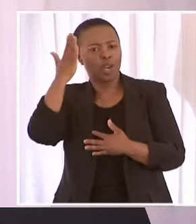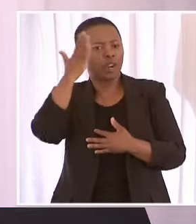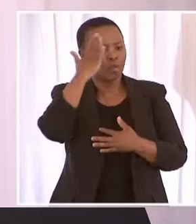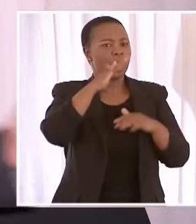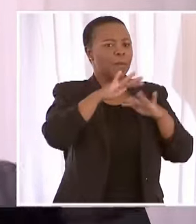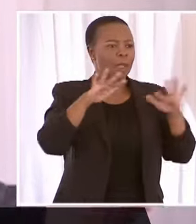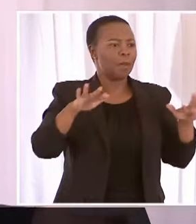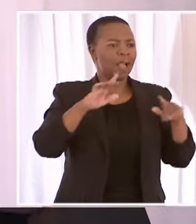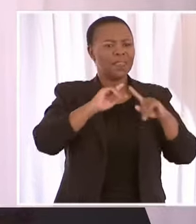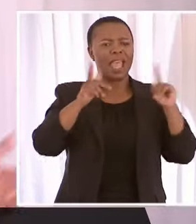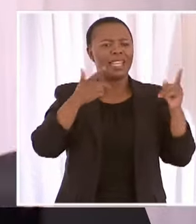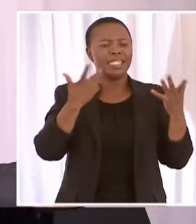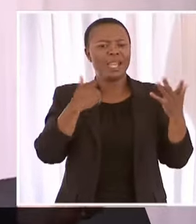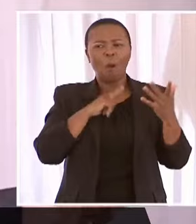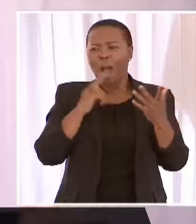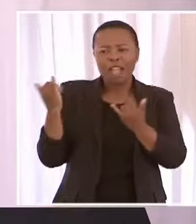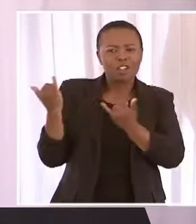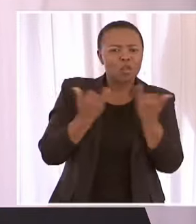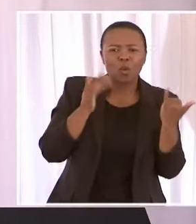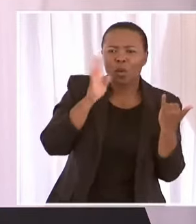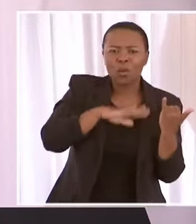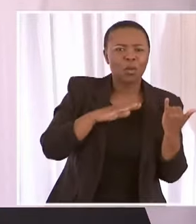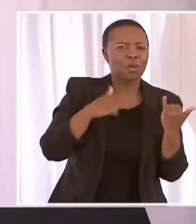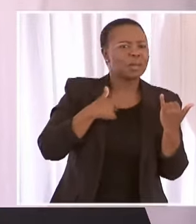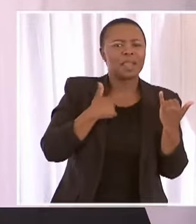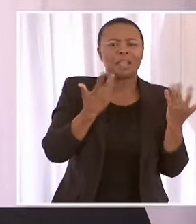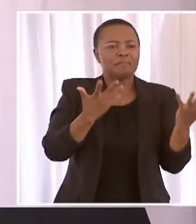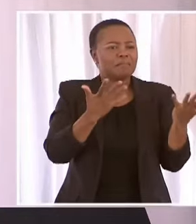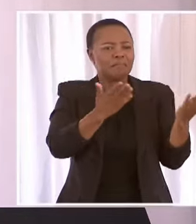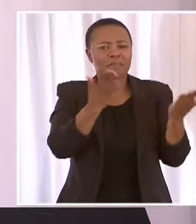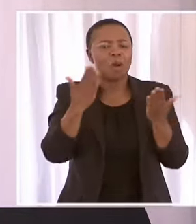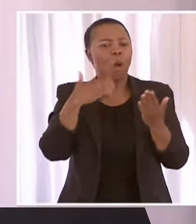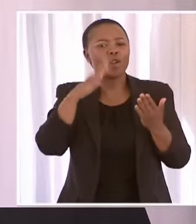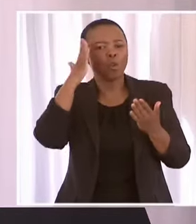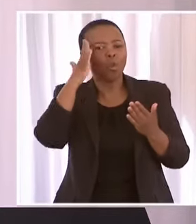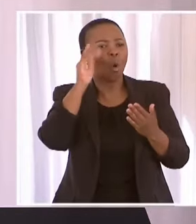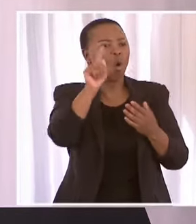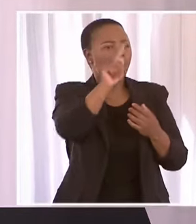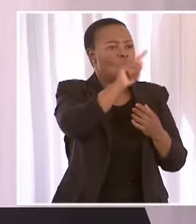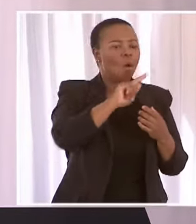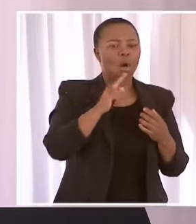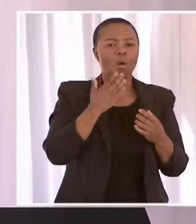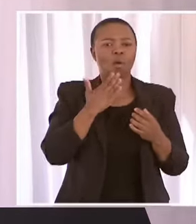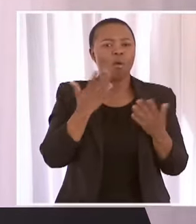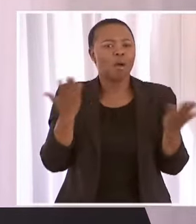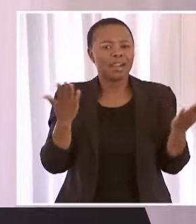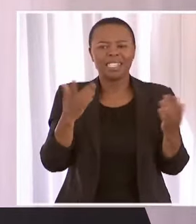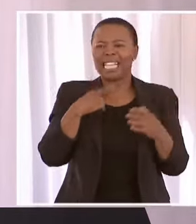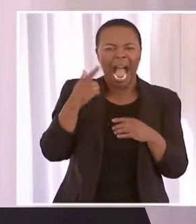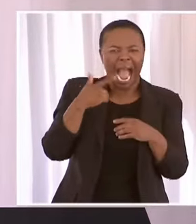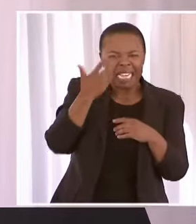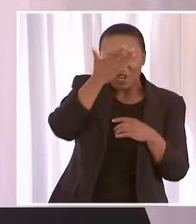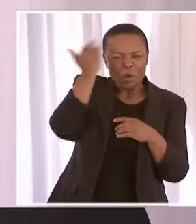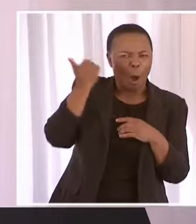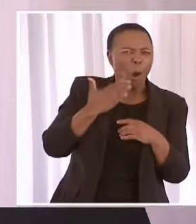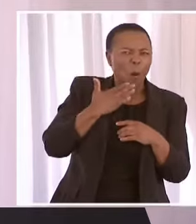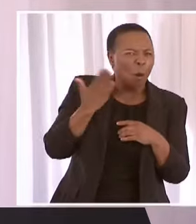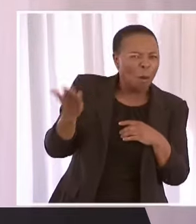I'd crack and go, look, why didn't you introduce me? You always do this. And he'd turn to me and say, because I've got no bloody idea who that was.